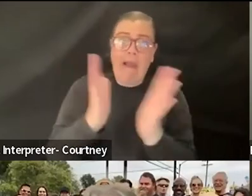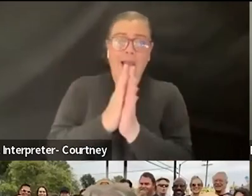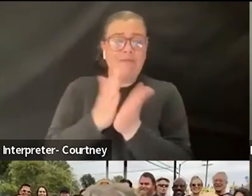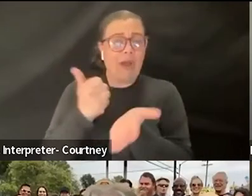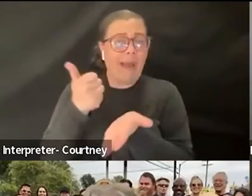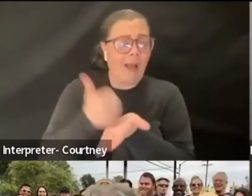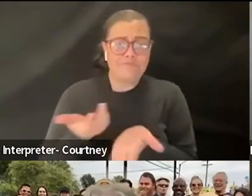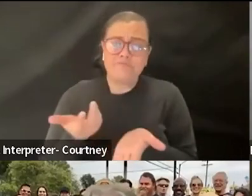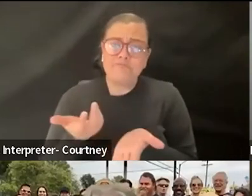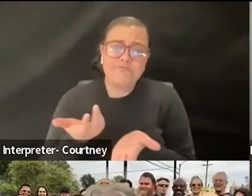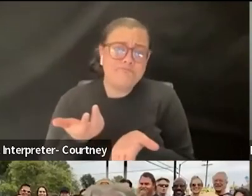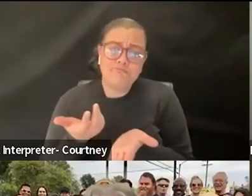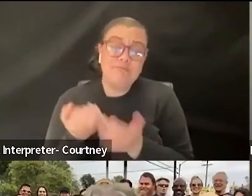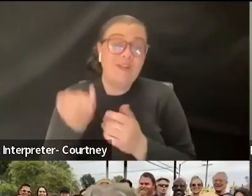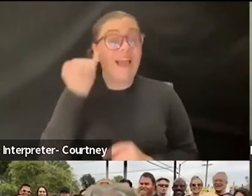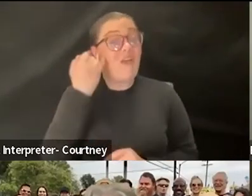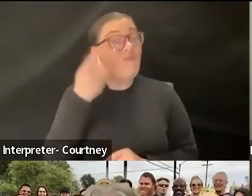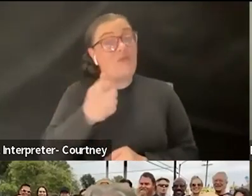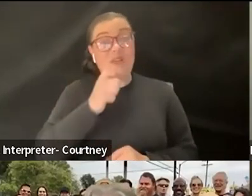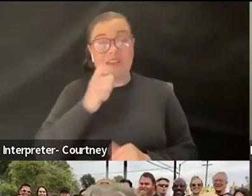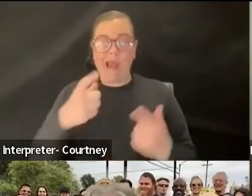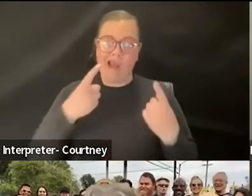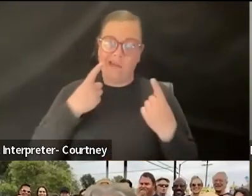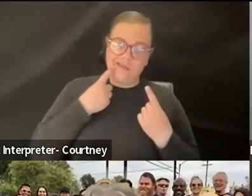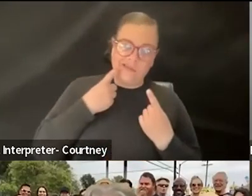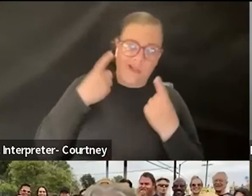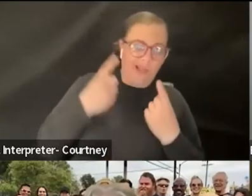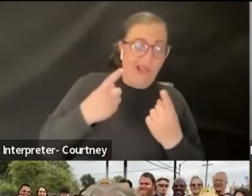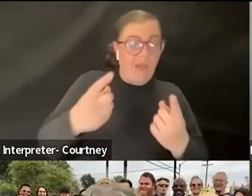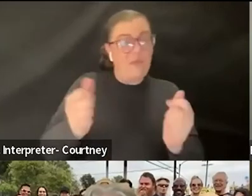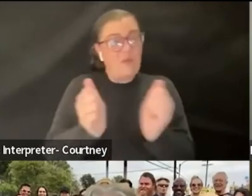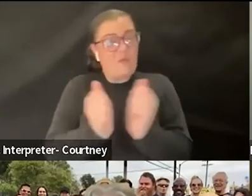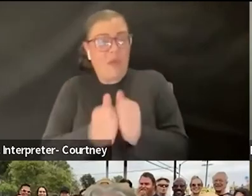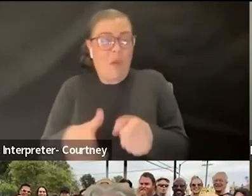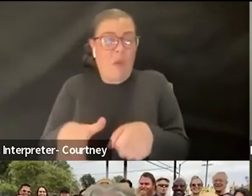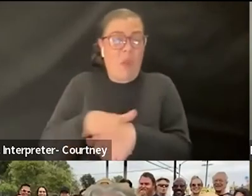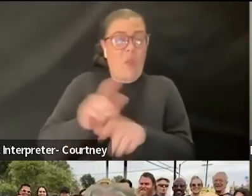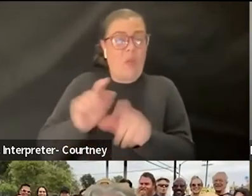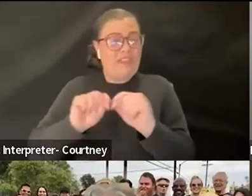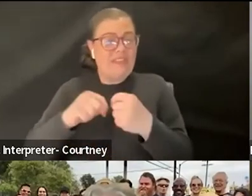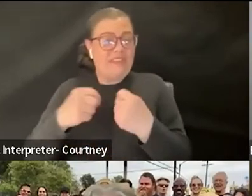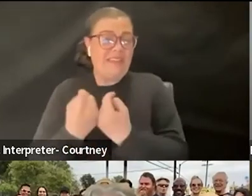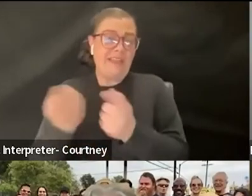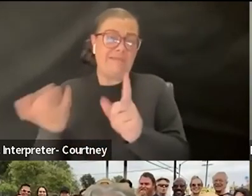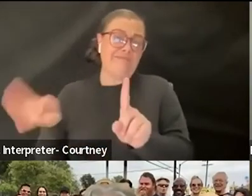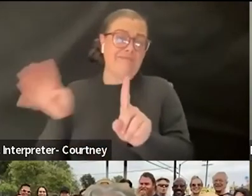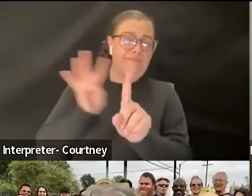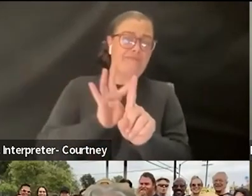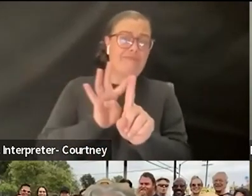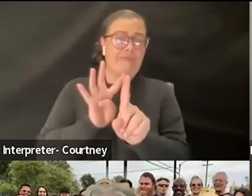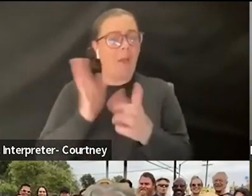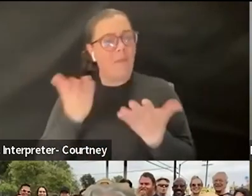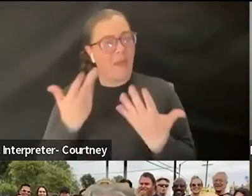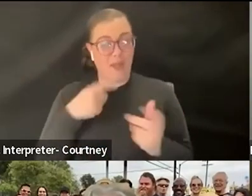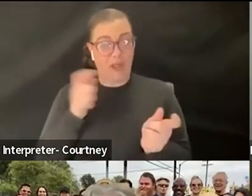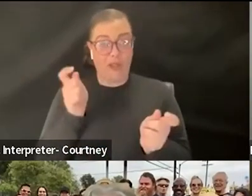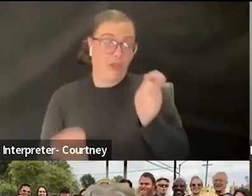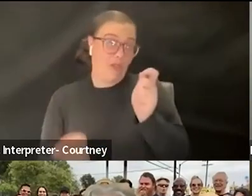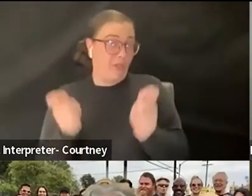celebrity with your own power and a team who that, you know, yeah, sure, they can bend. And then maybe it's just happening for you, but to say, no, actually,